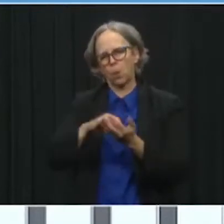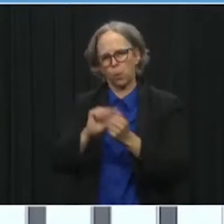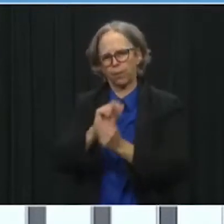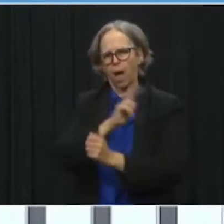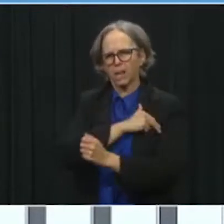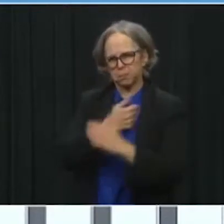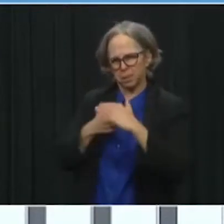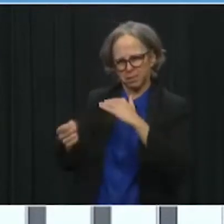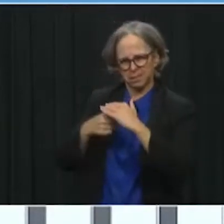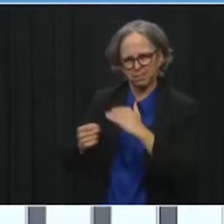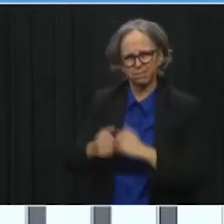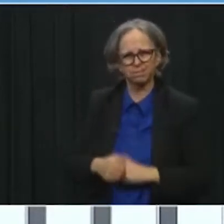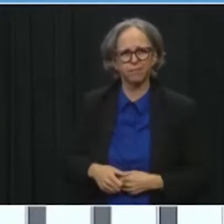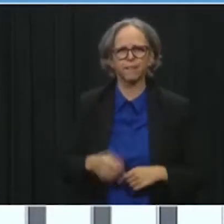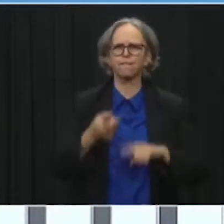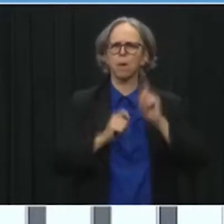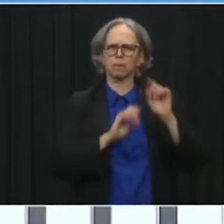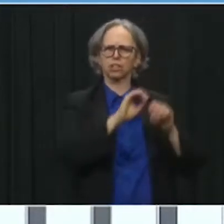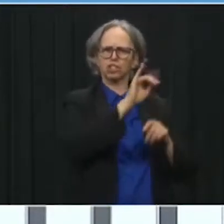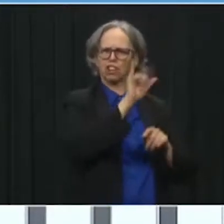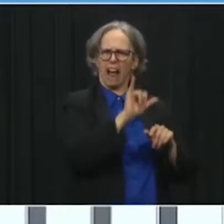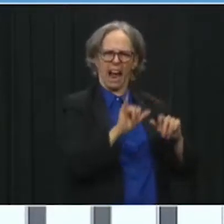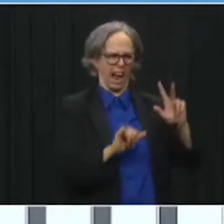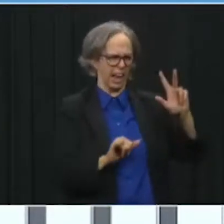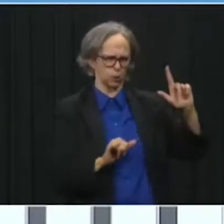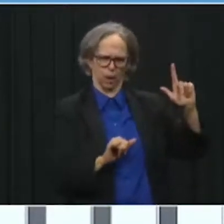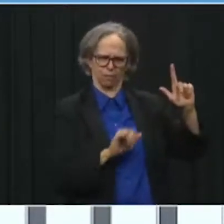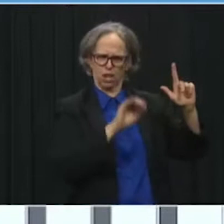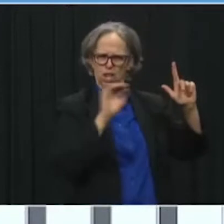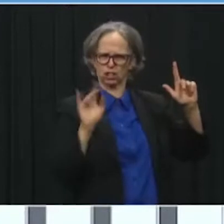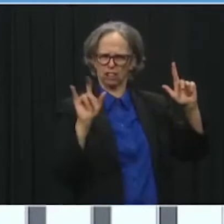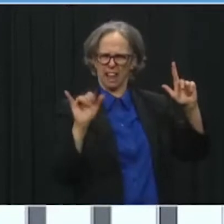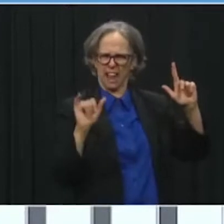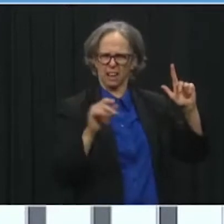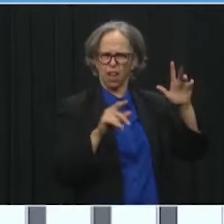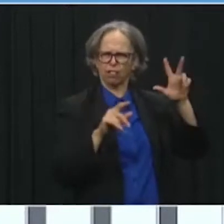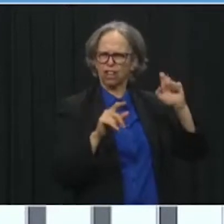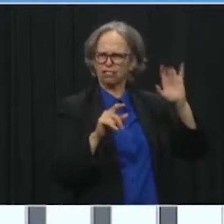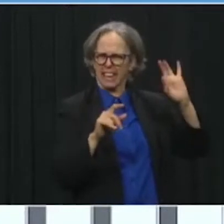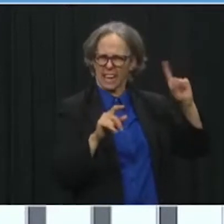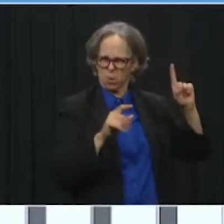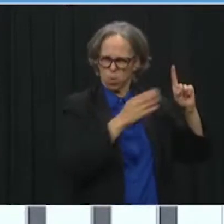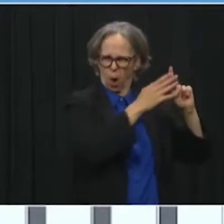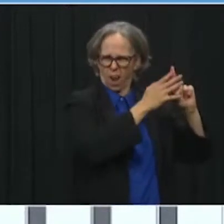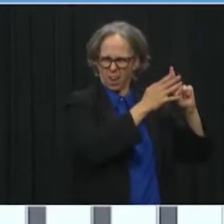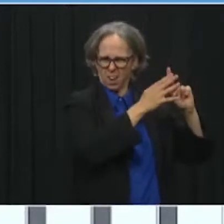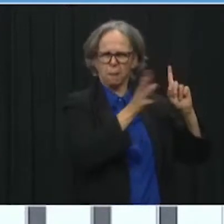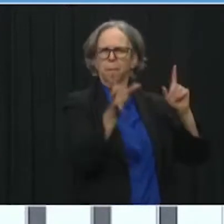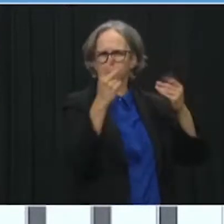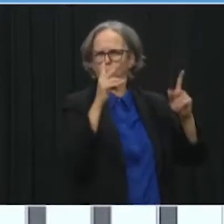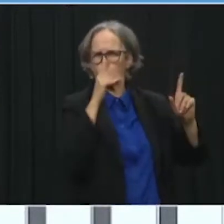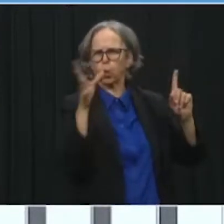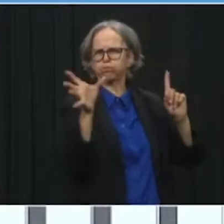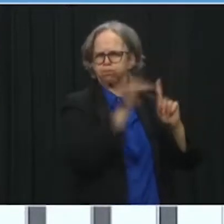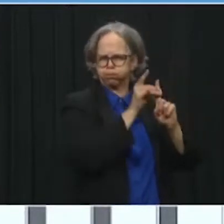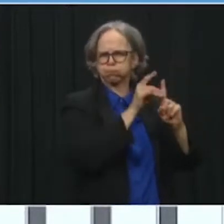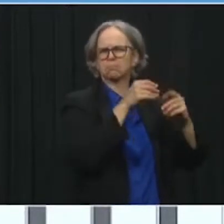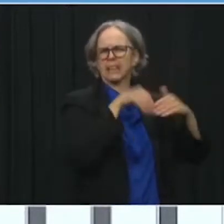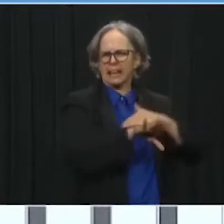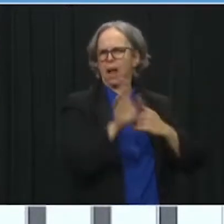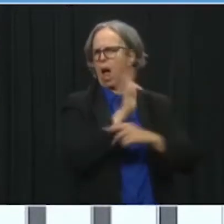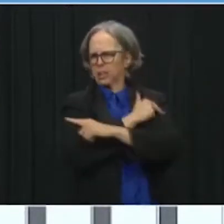is July 23rd, and we had 391 people with COVID in our hospitals